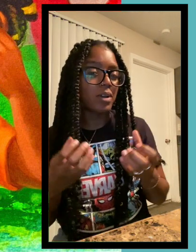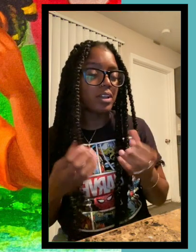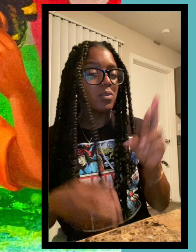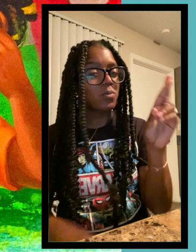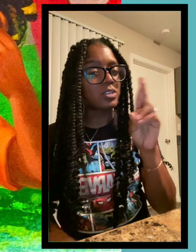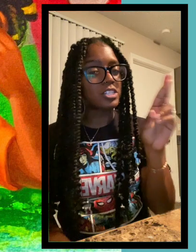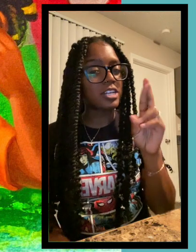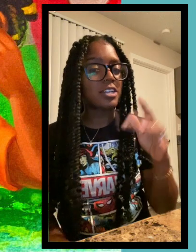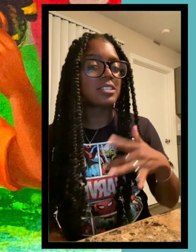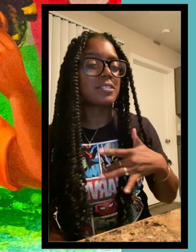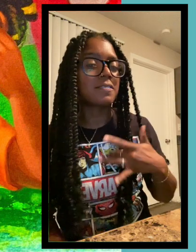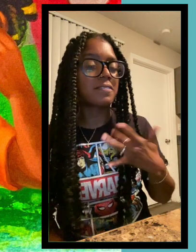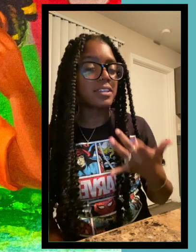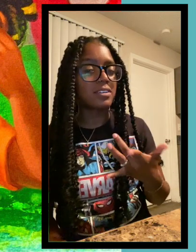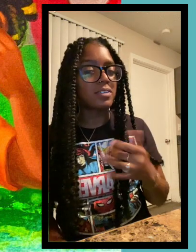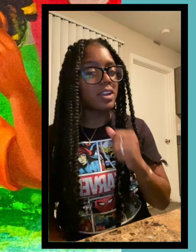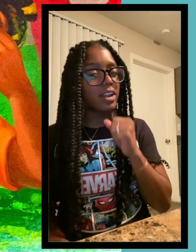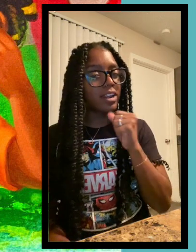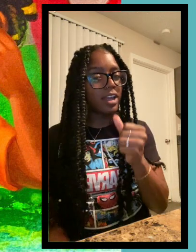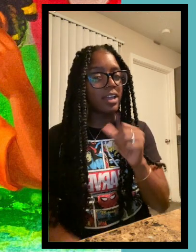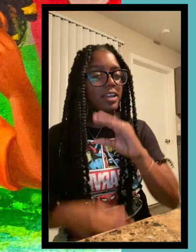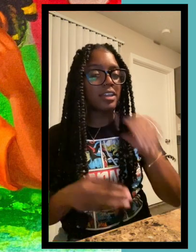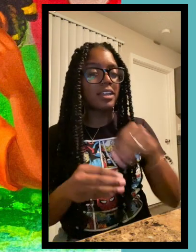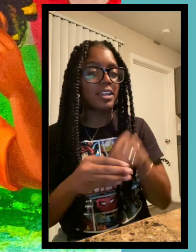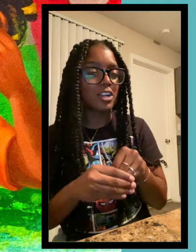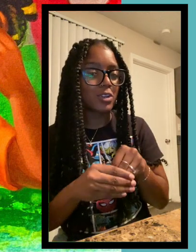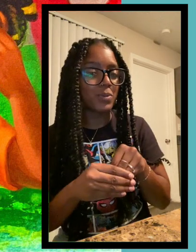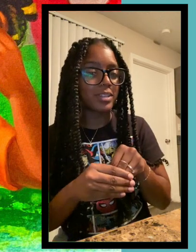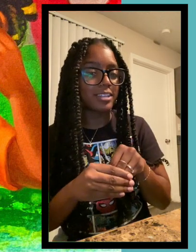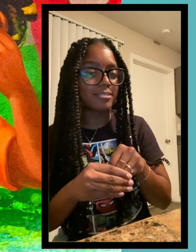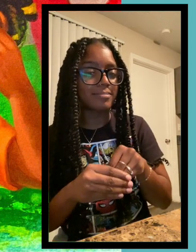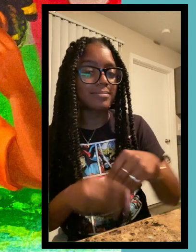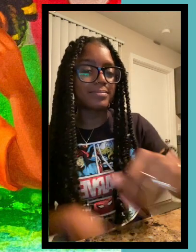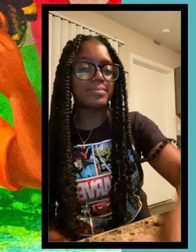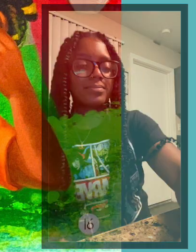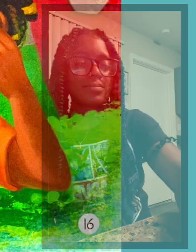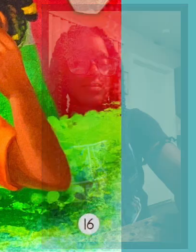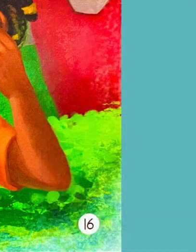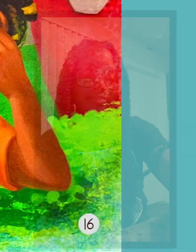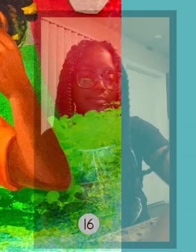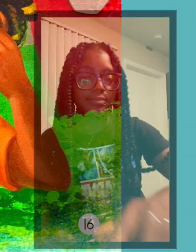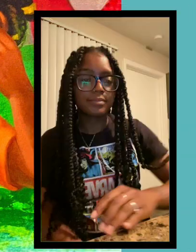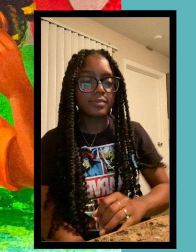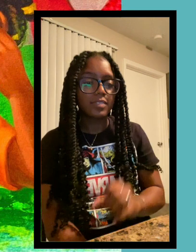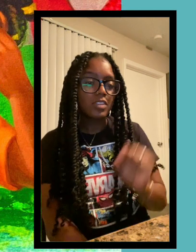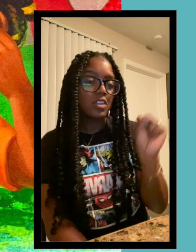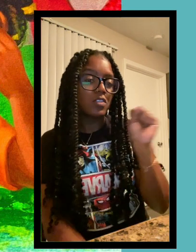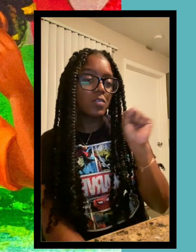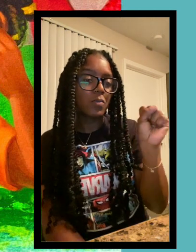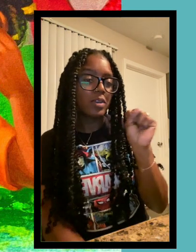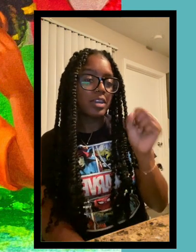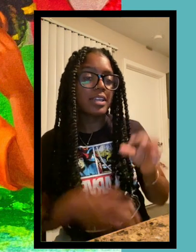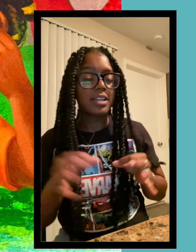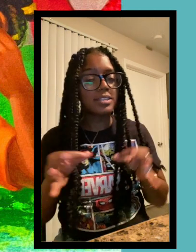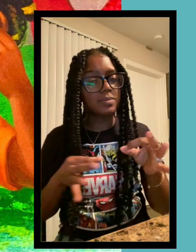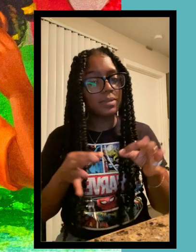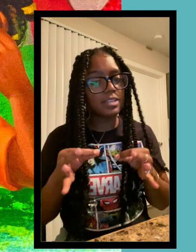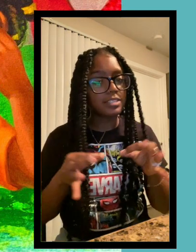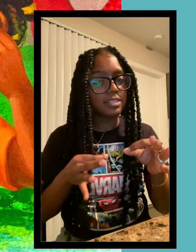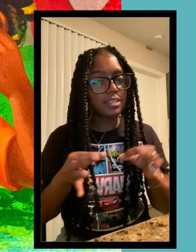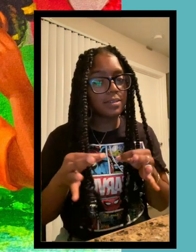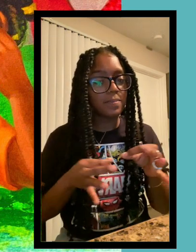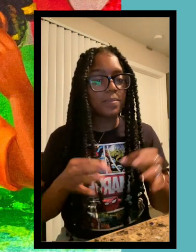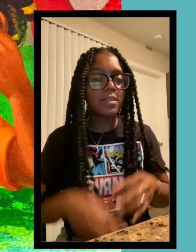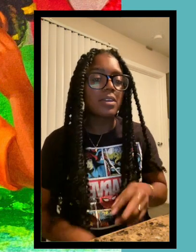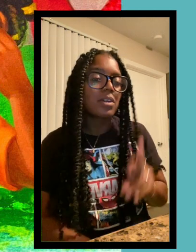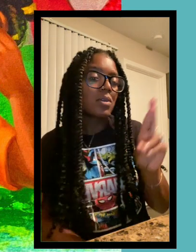said so that Rochelle doesn't feel left out of the conversation. Serenity explained to them that Rochelle